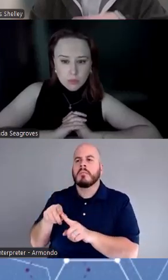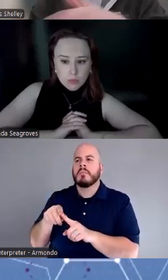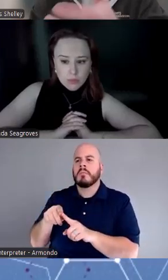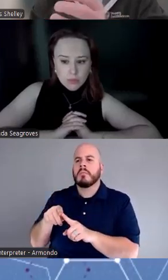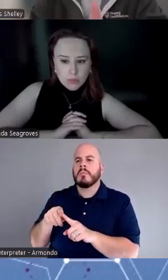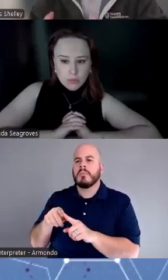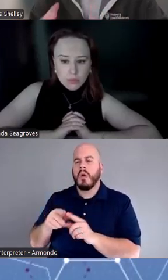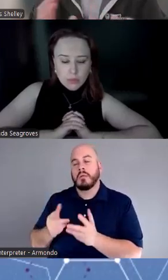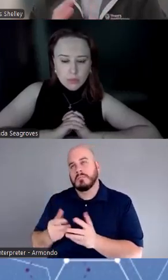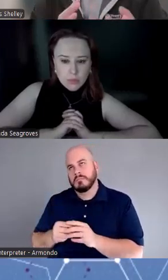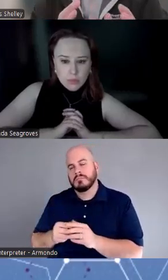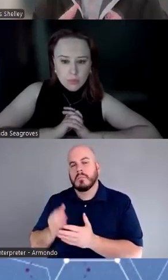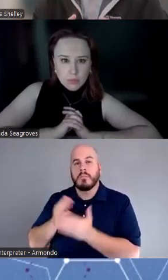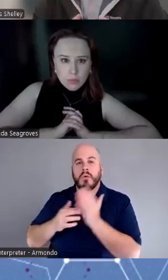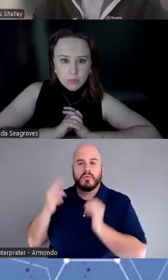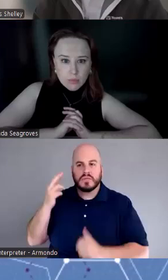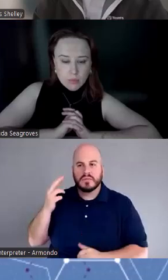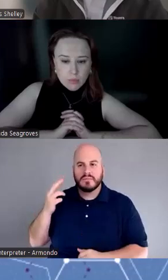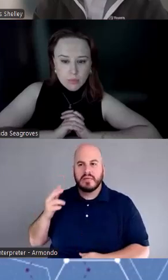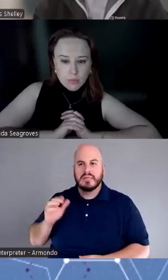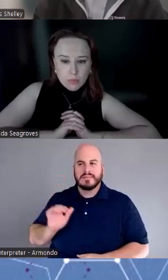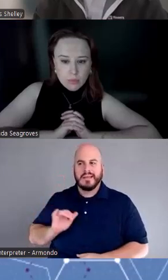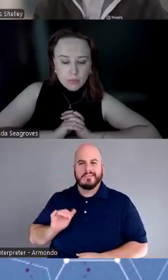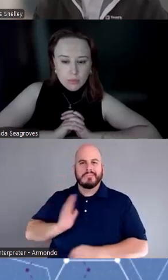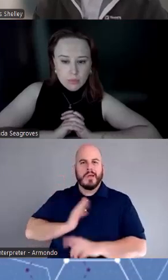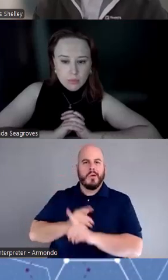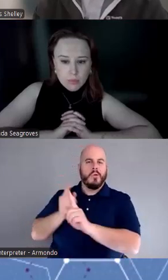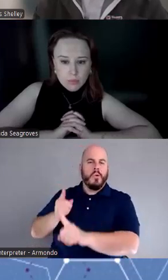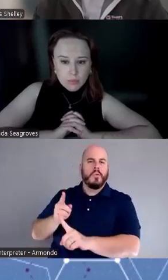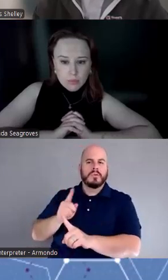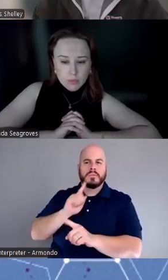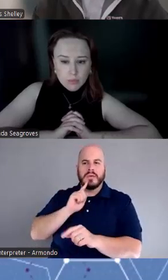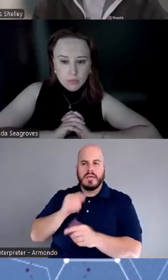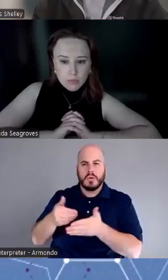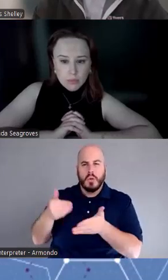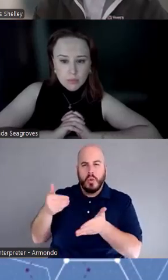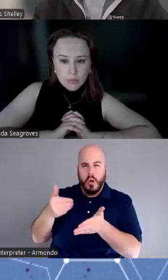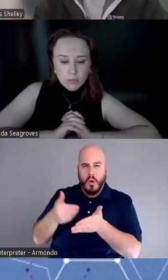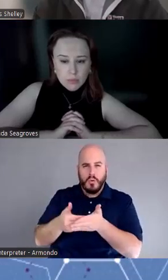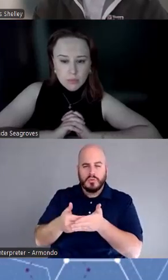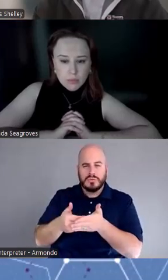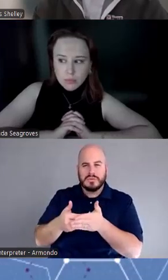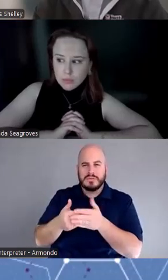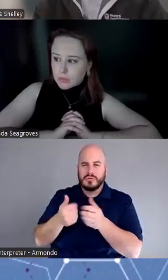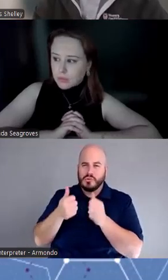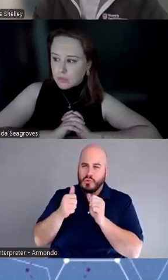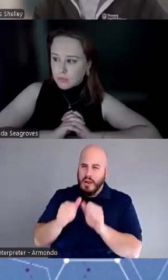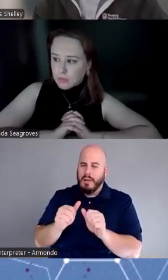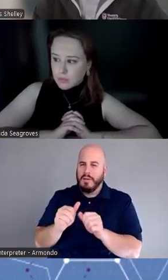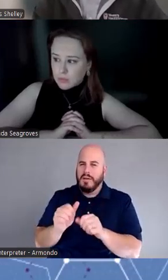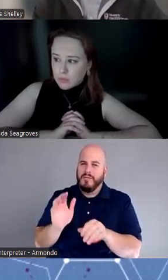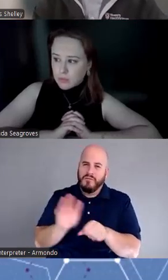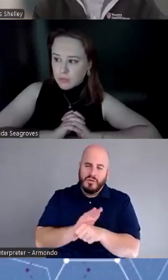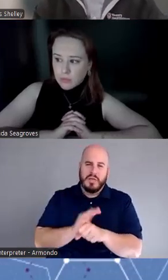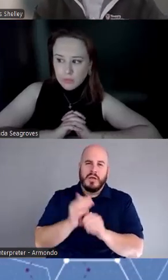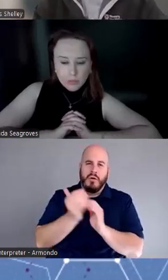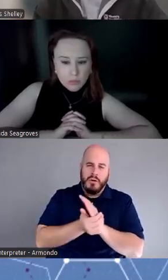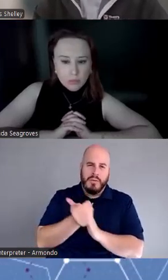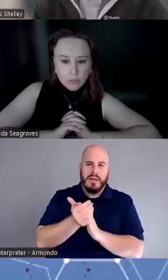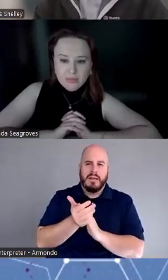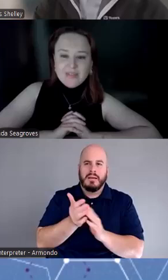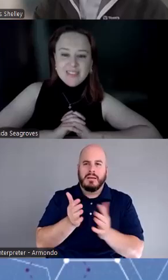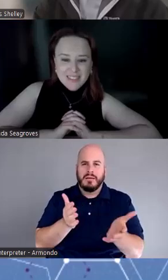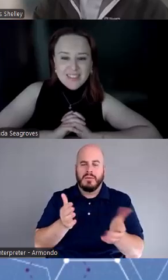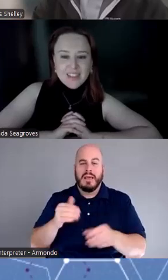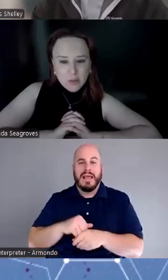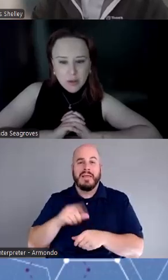well, part of the reason is like kind of our goal was to be as close to fully automated, human in the loop, but hands off the wheel as much